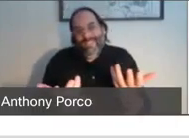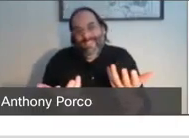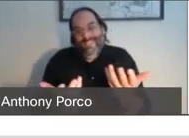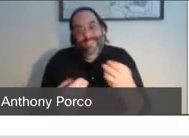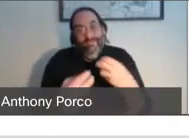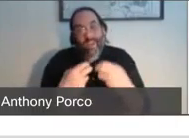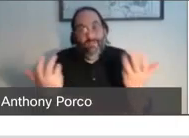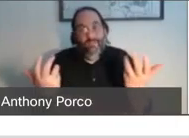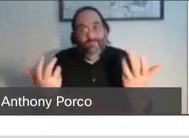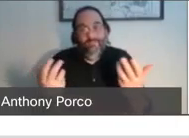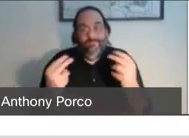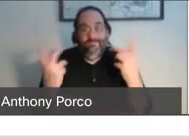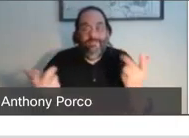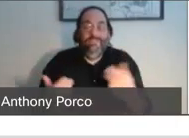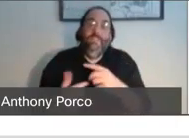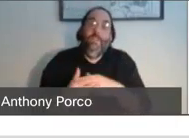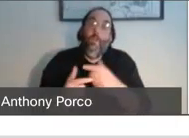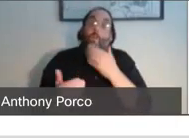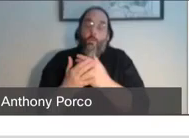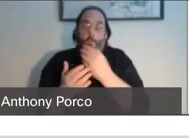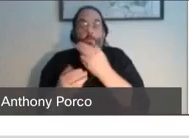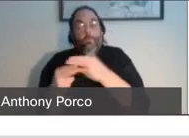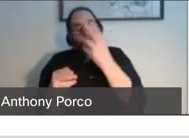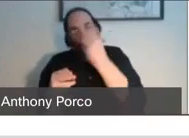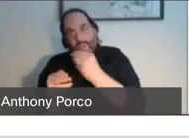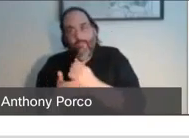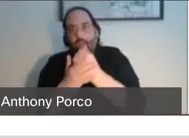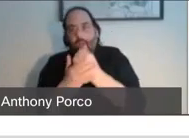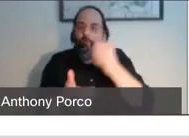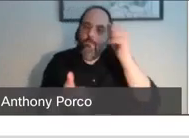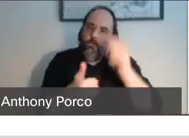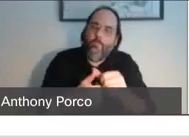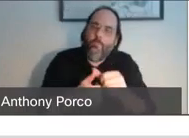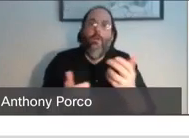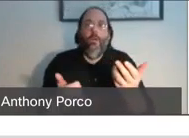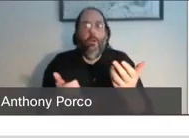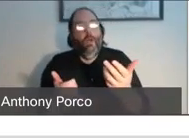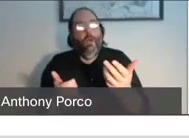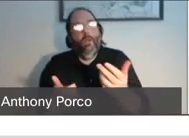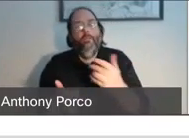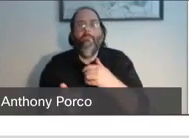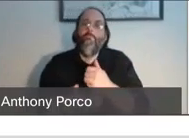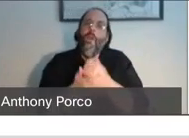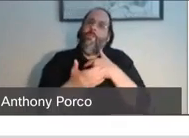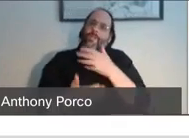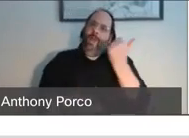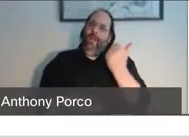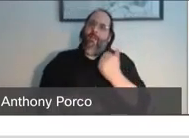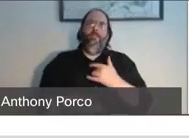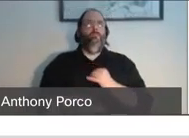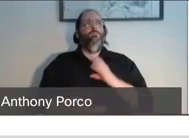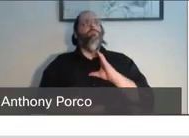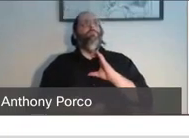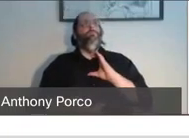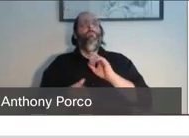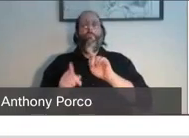a good nap that helps your memory. It helps you focus and just helps you feel better. And make sure that you fill up on